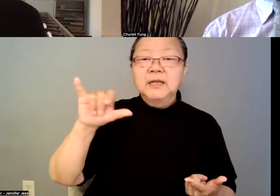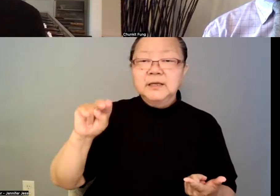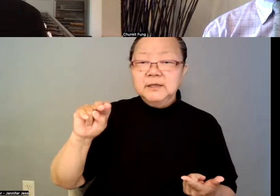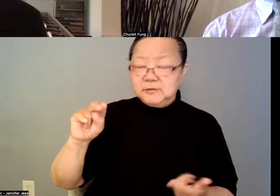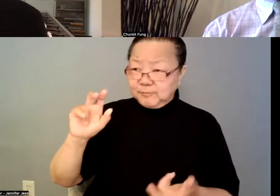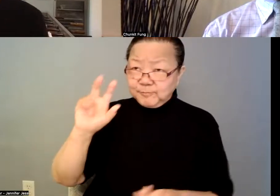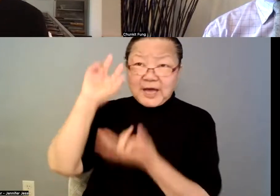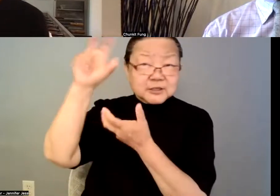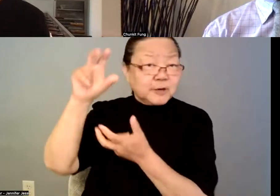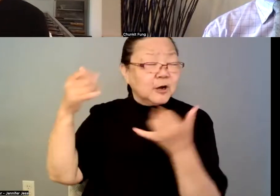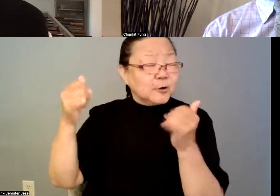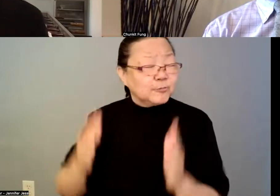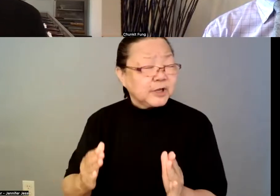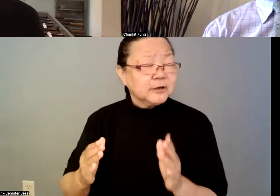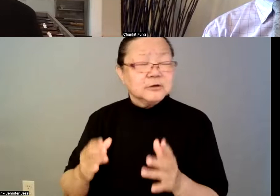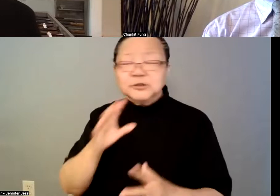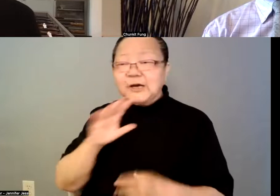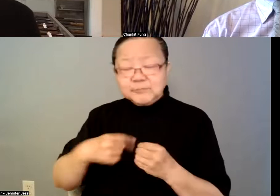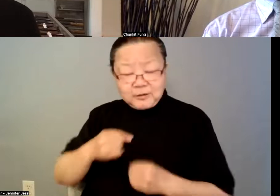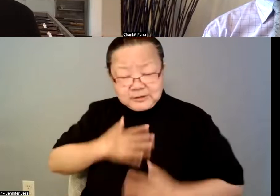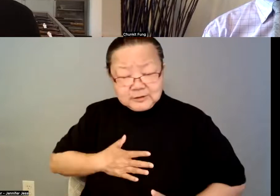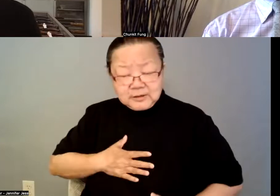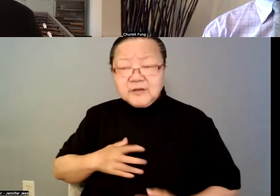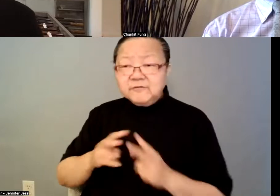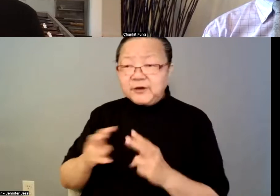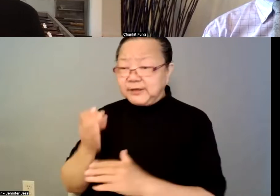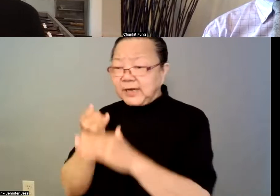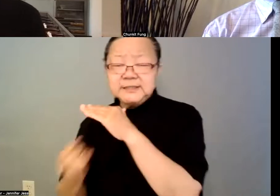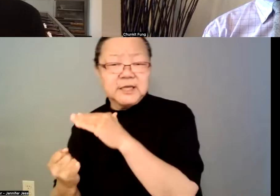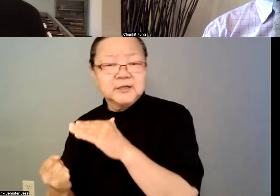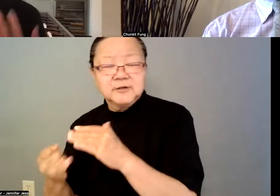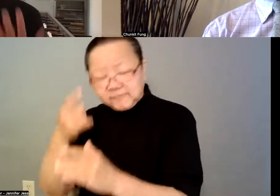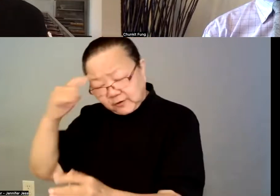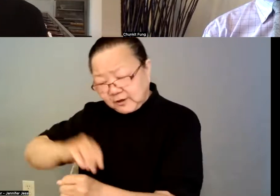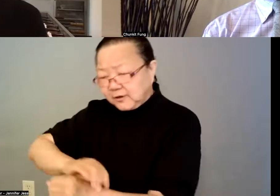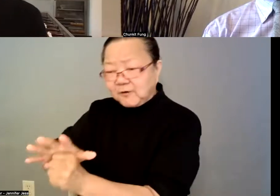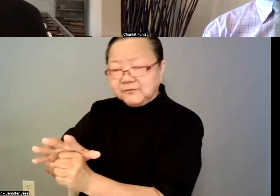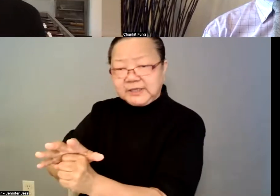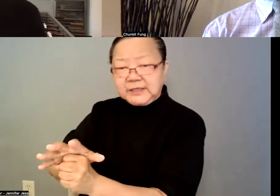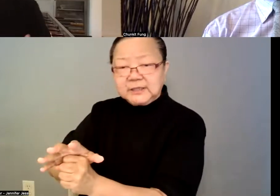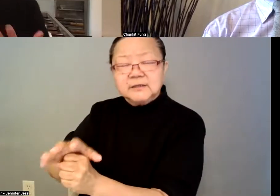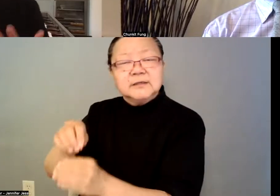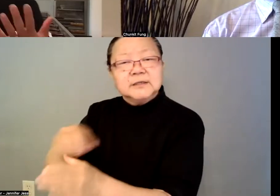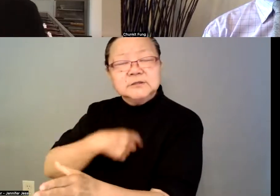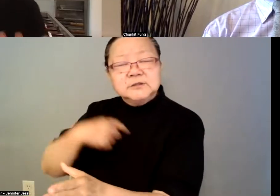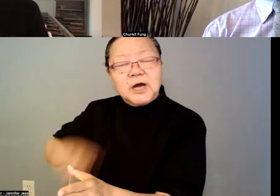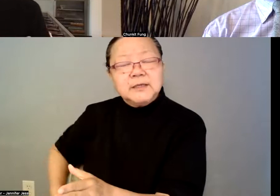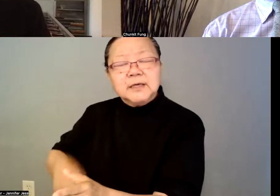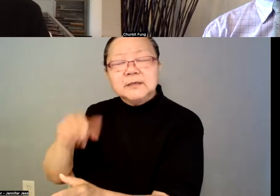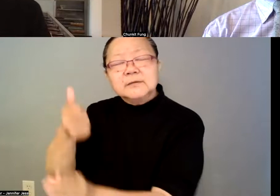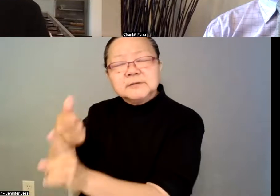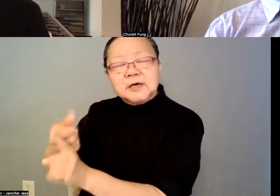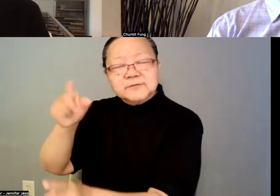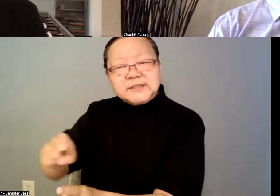outspoken about being depressed while he was isolated for COVID and needing a therapist, and just needing to admit that he needed